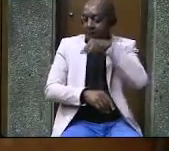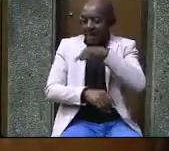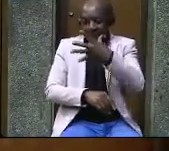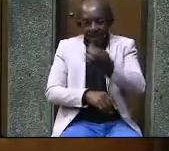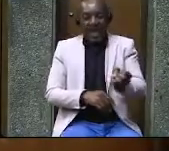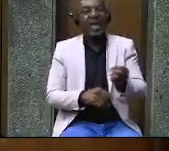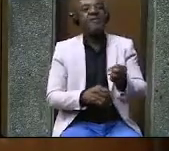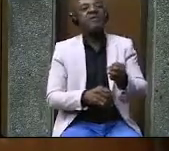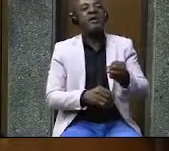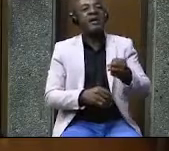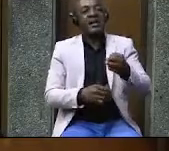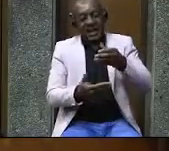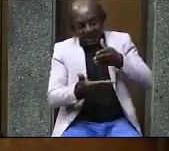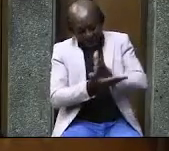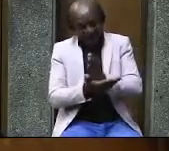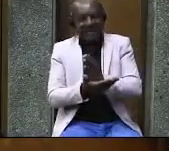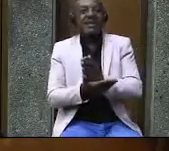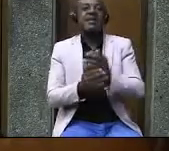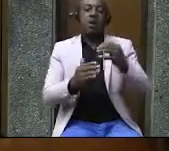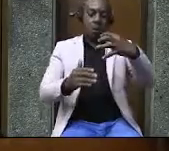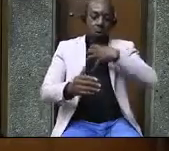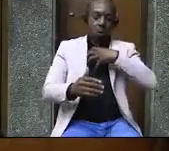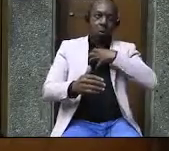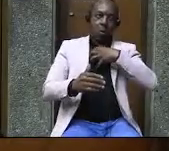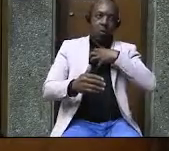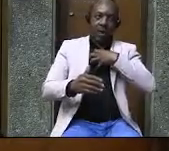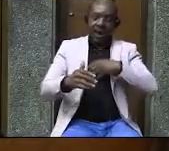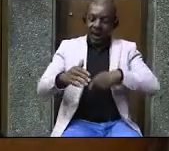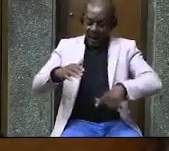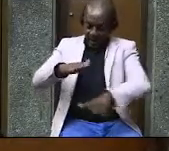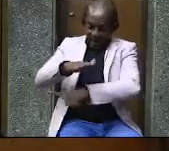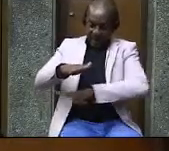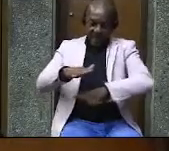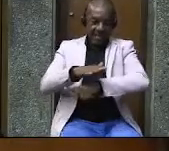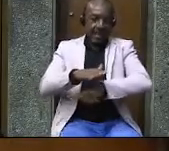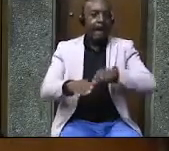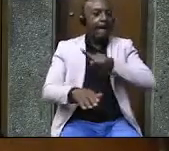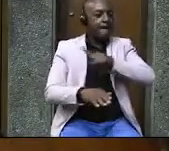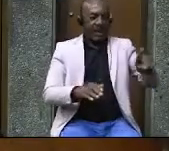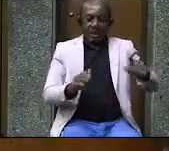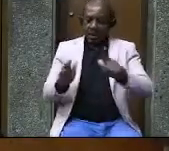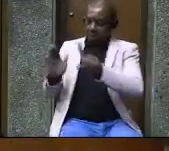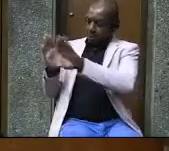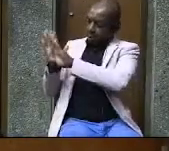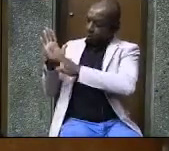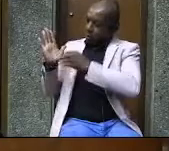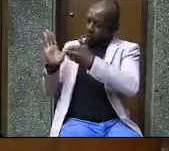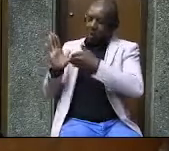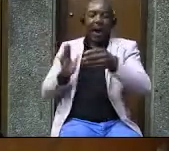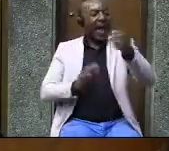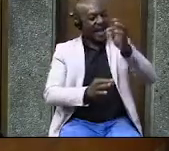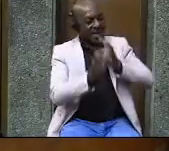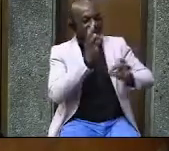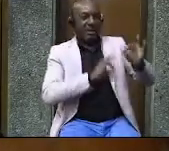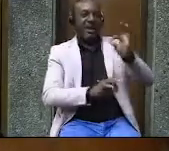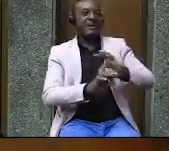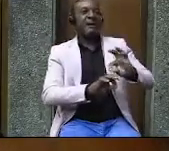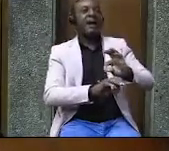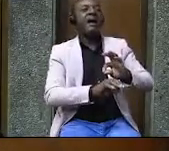originally. But in the expropriation bill, they are not mentioned. We are being told about administrative